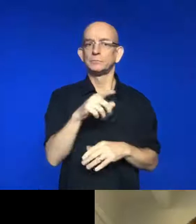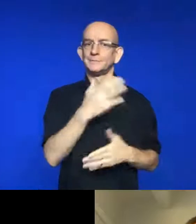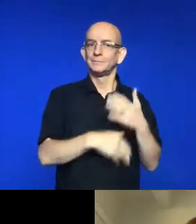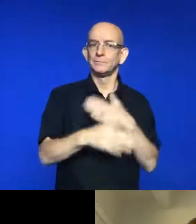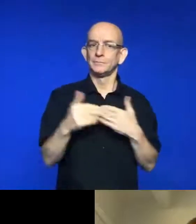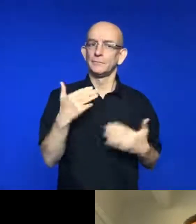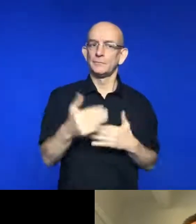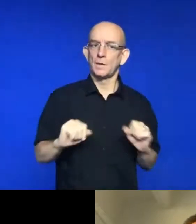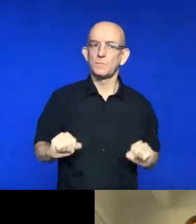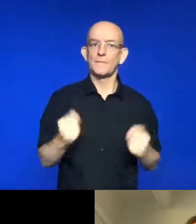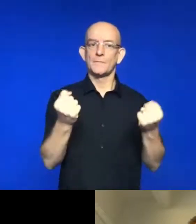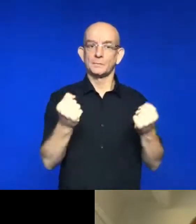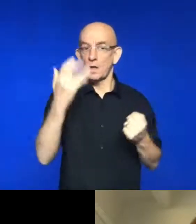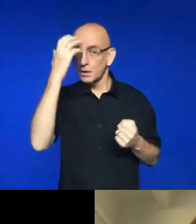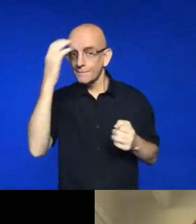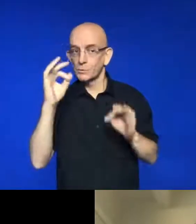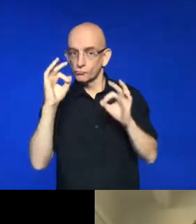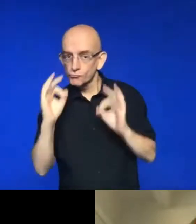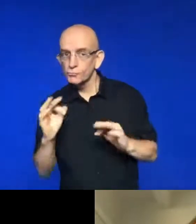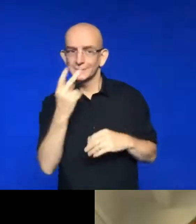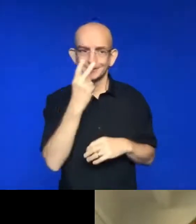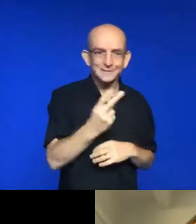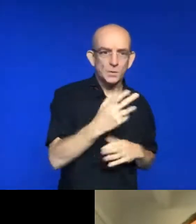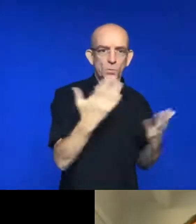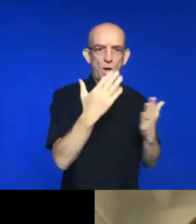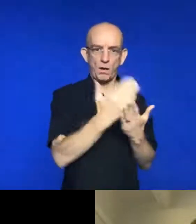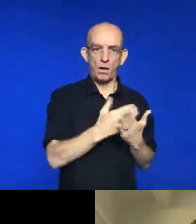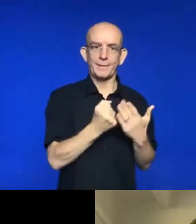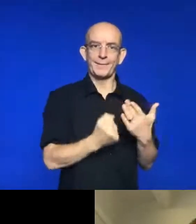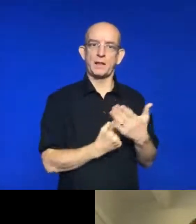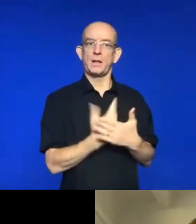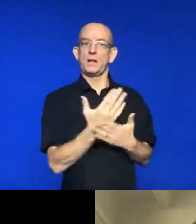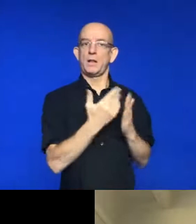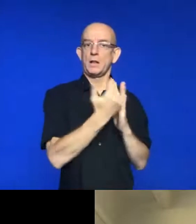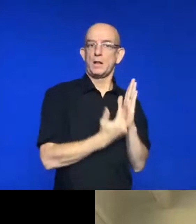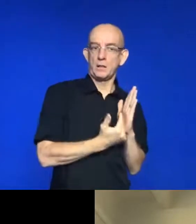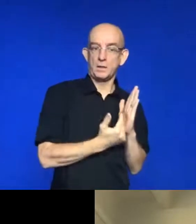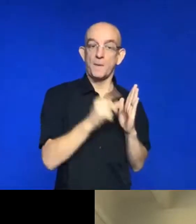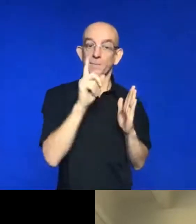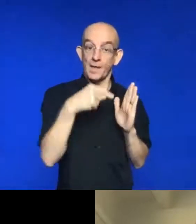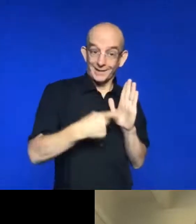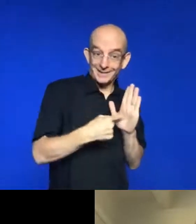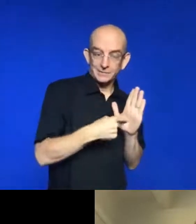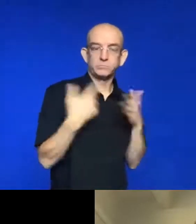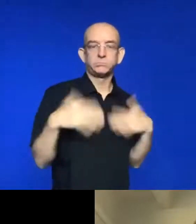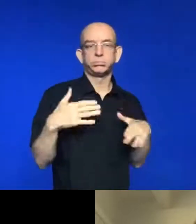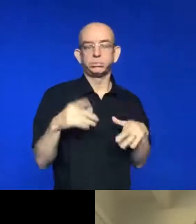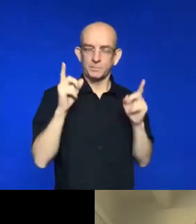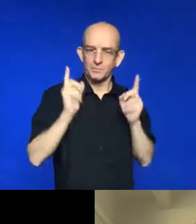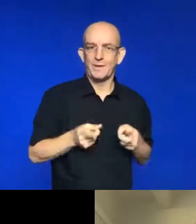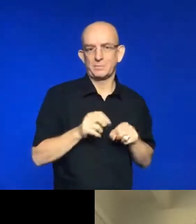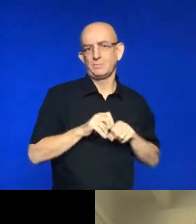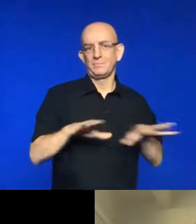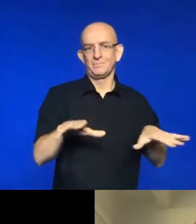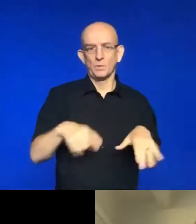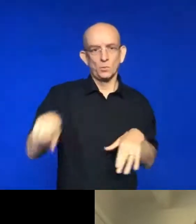be connected to national registry, over national registry. So there is also discussion now in interoperability of those